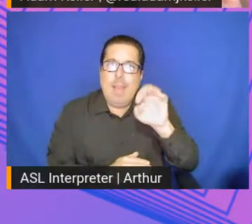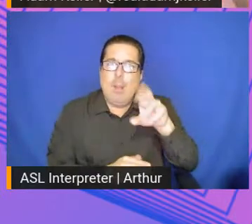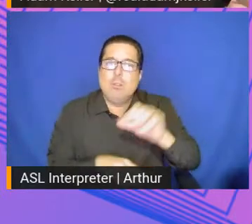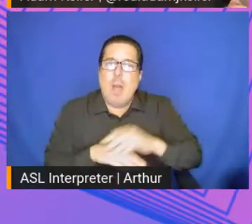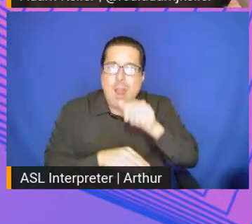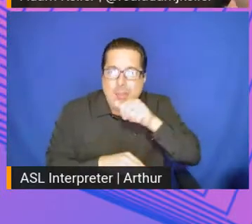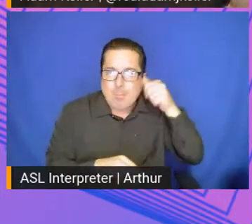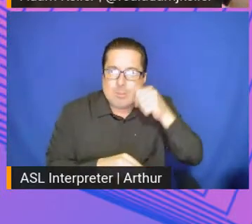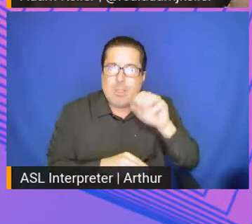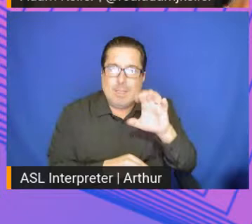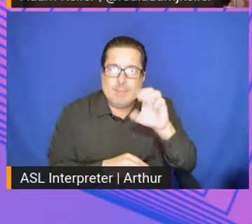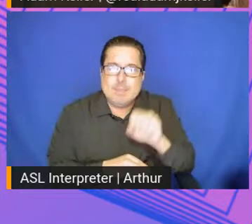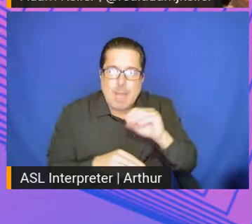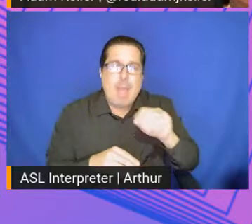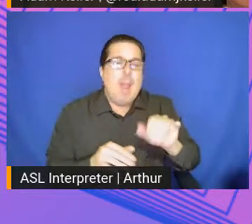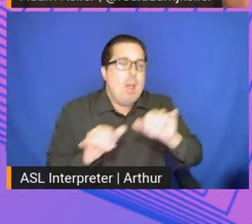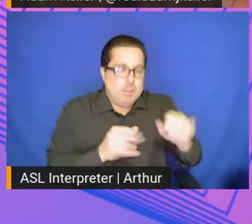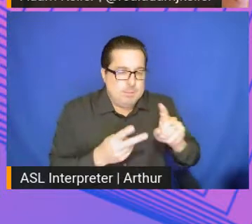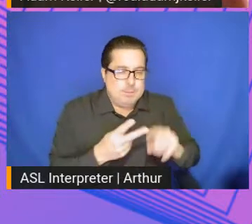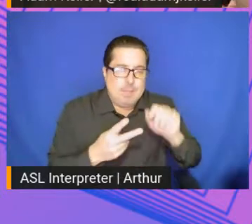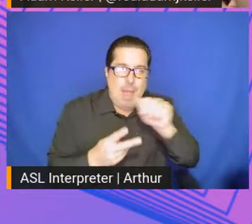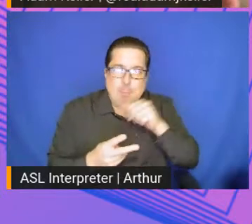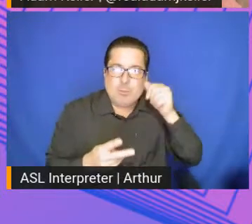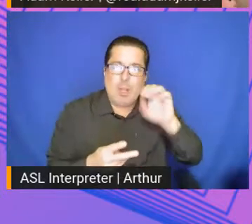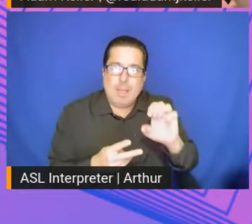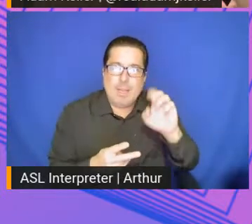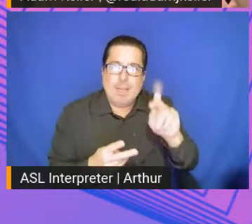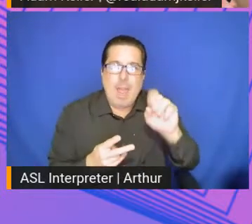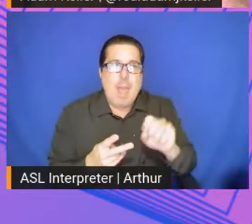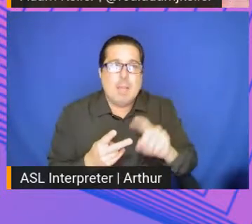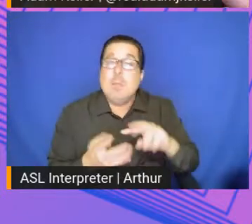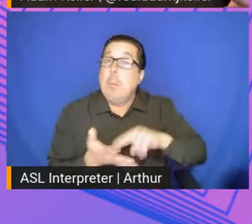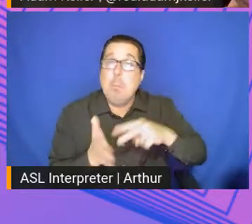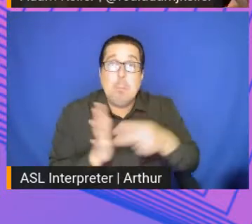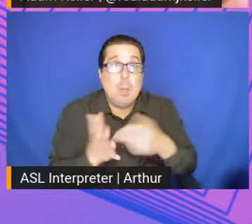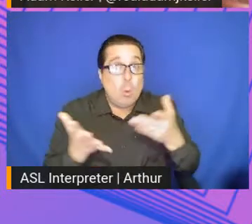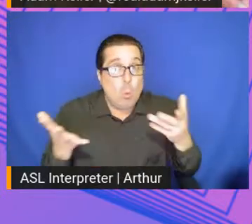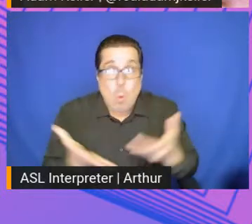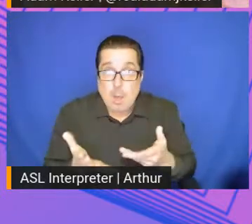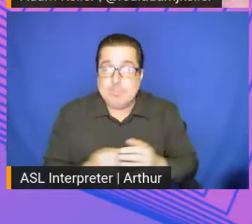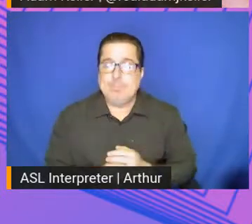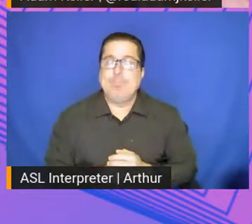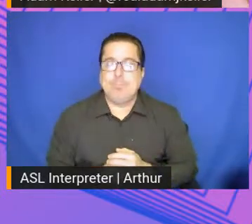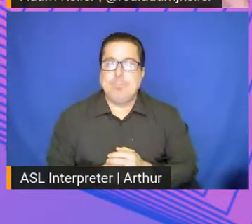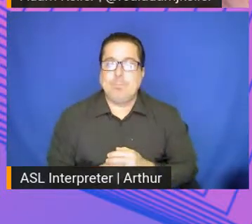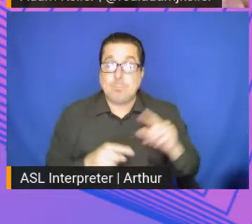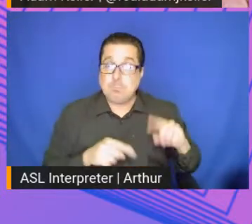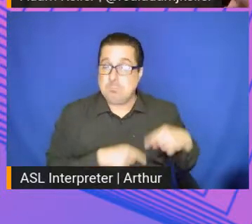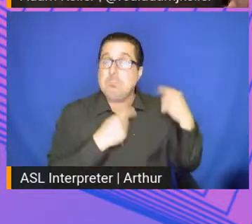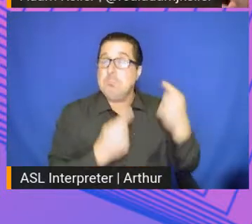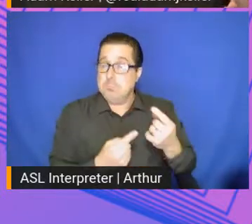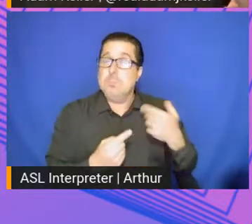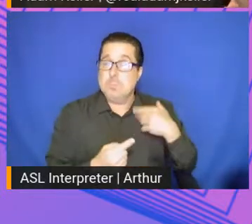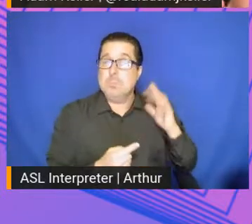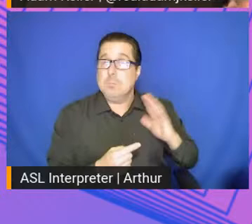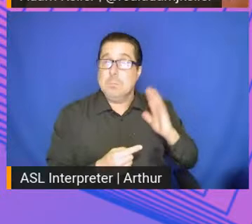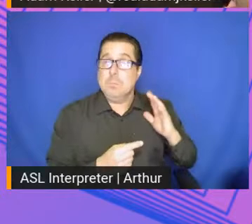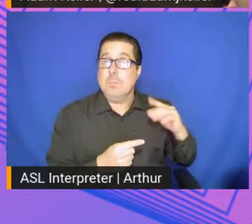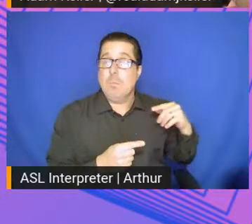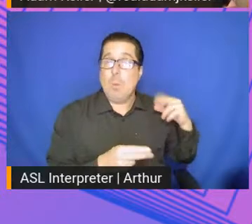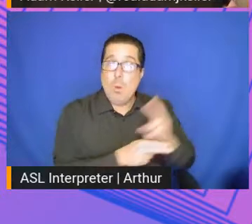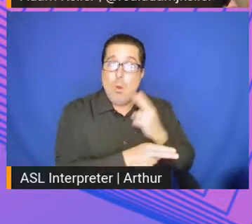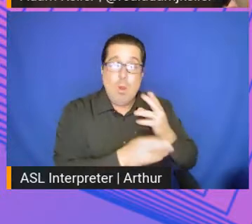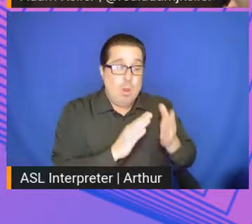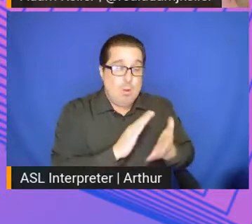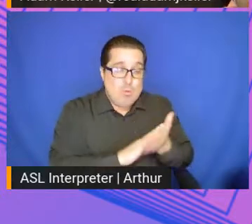as well as Amazon EKS. And what that means is, traditionally when used to run containers before